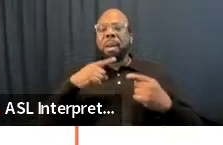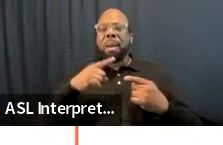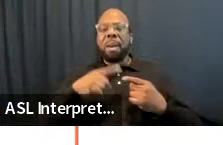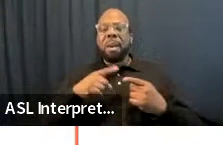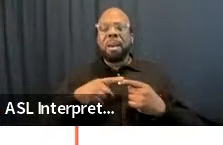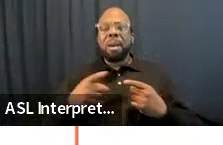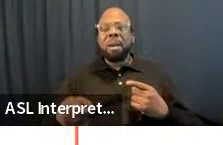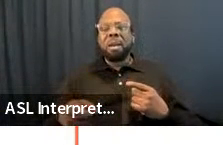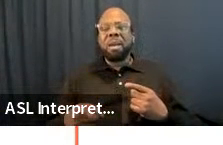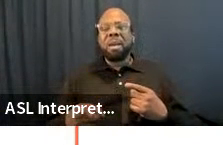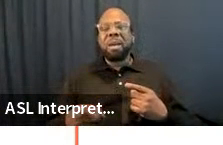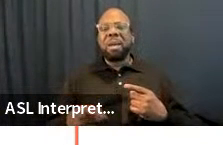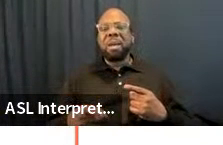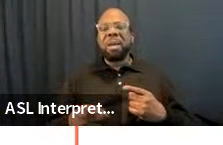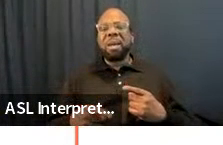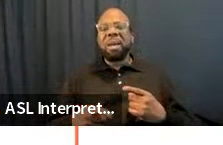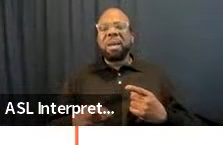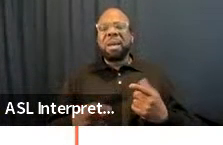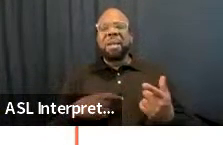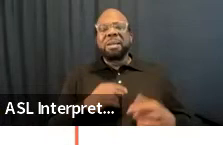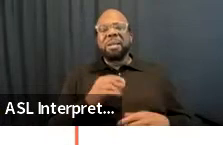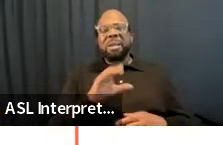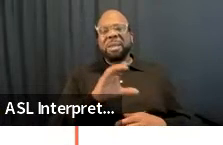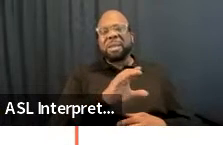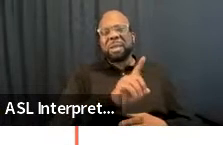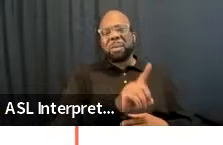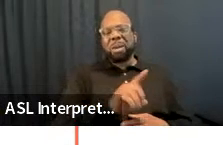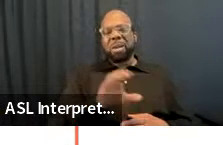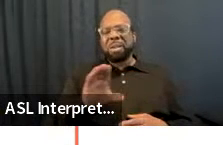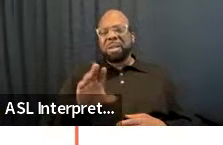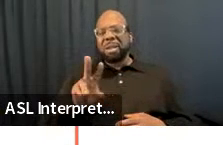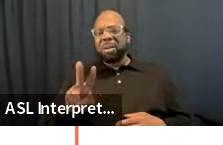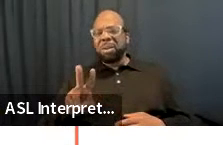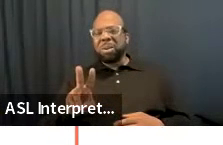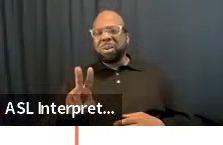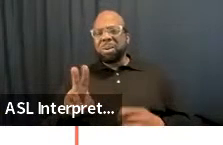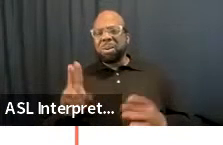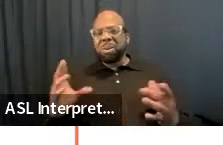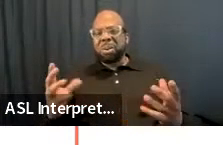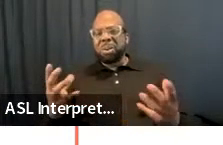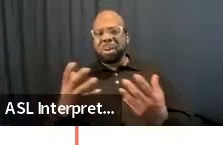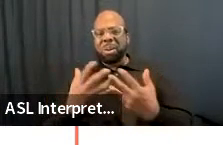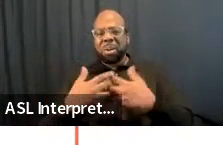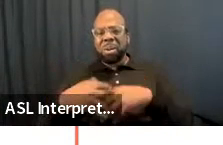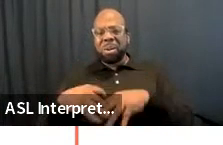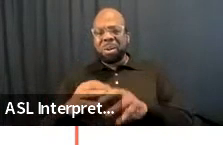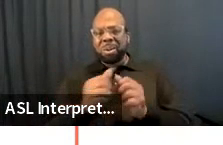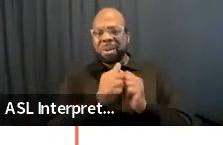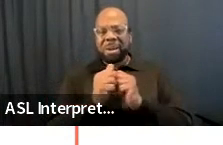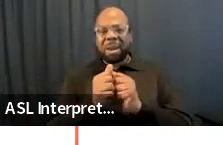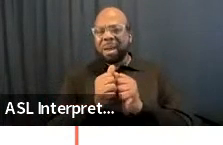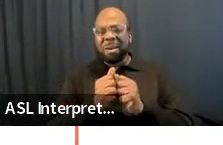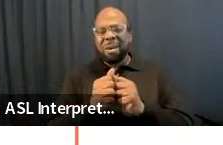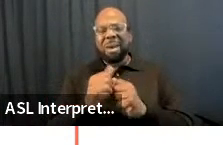of merging the distinctions between C1 and C2 disks, which I might add is long overdue.